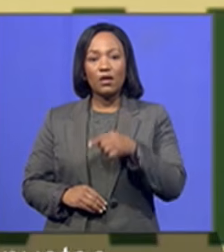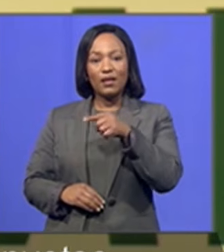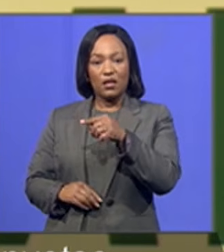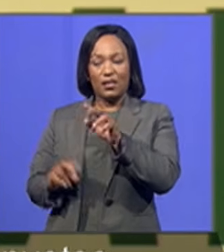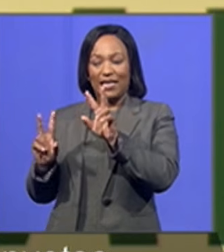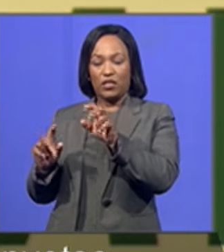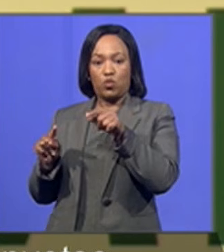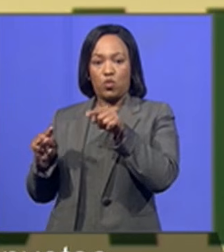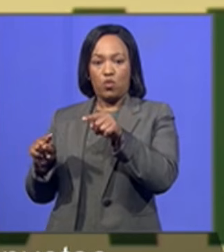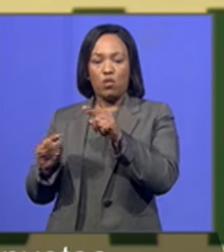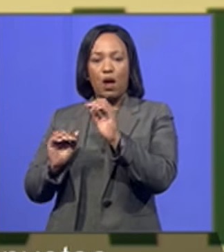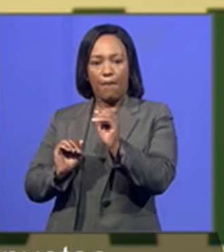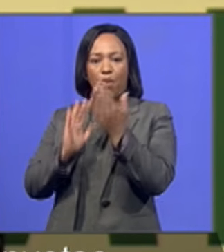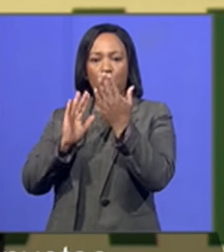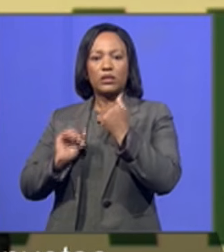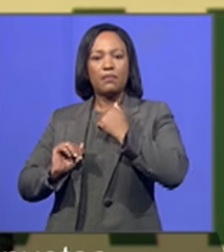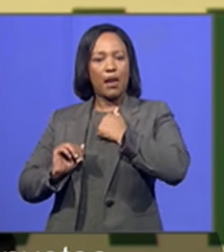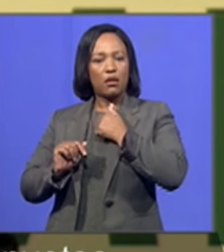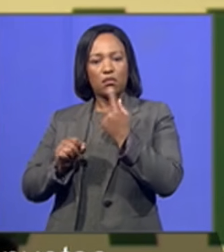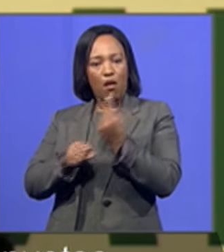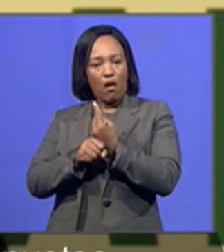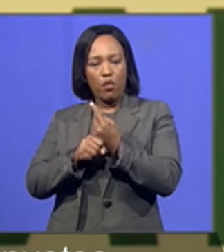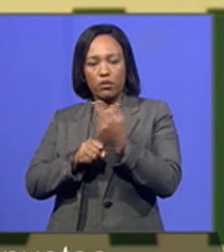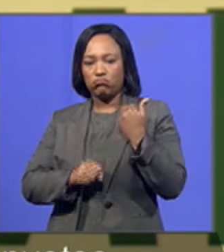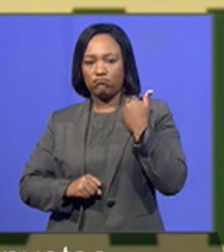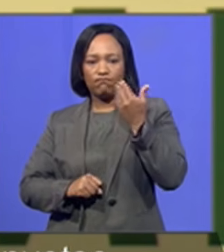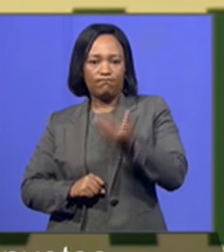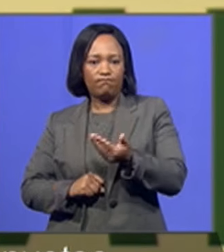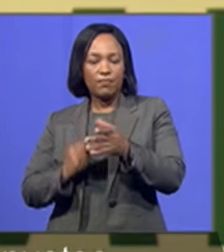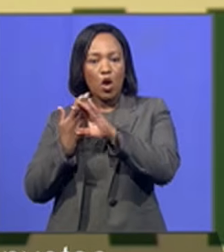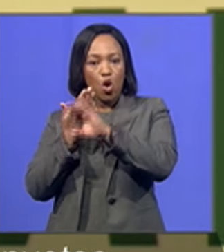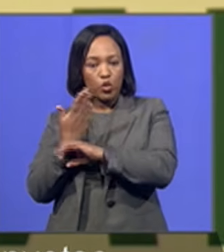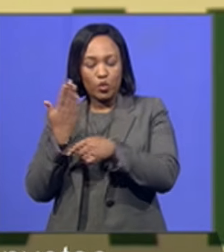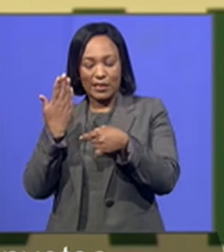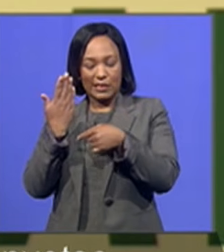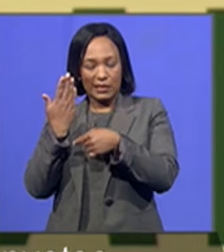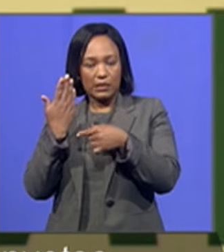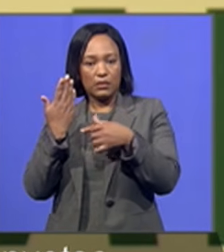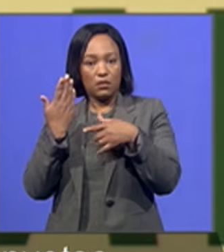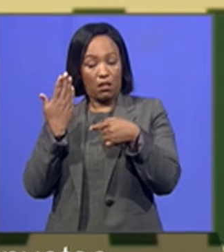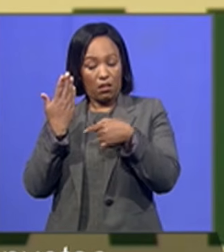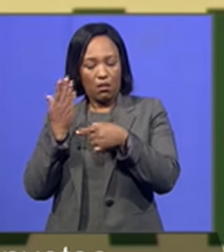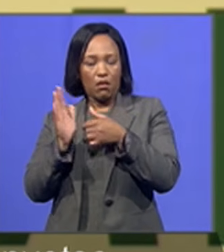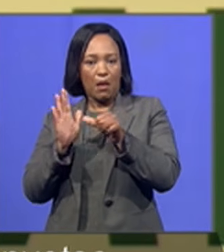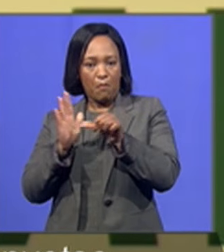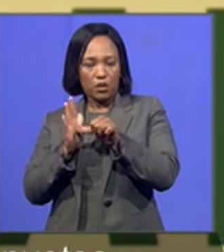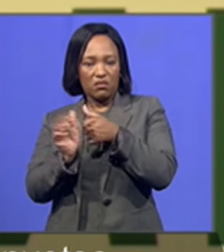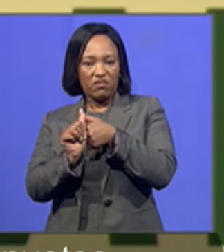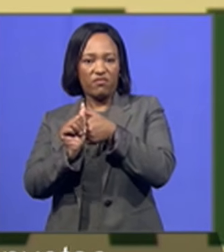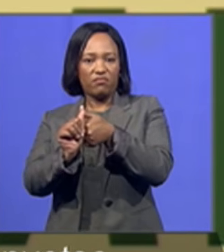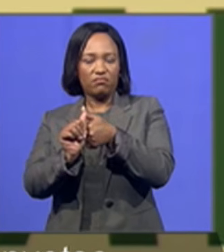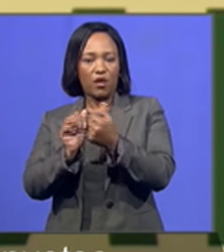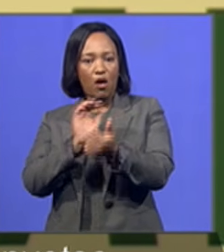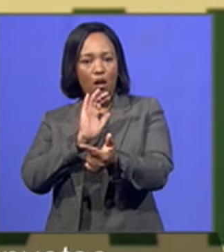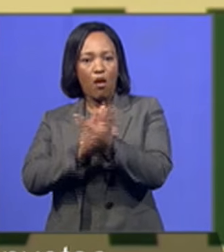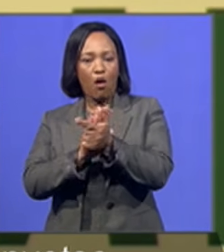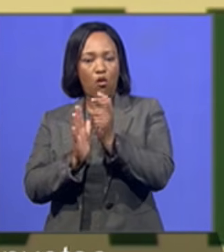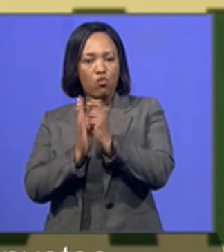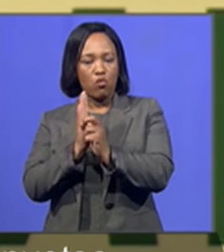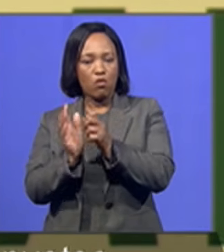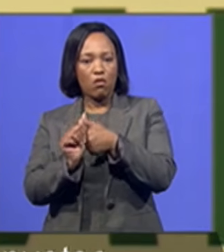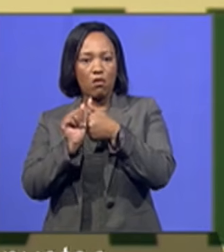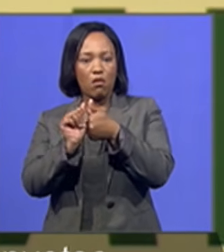it has always been, by the supremacy of our constitution and the rule of law. The institutions